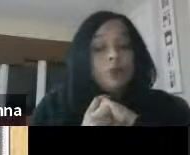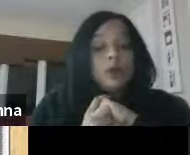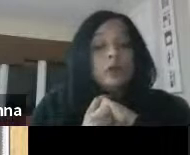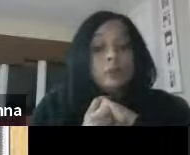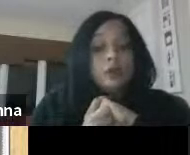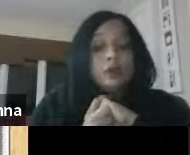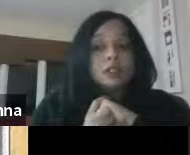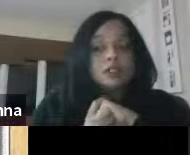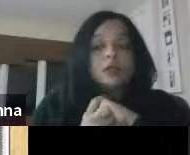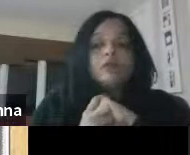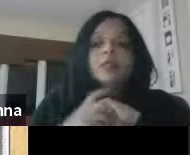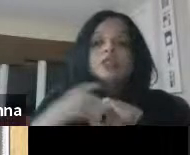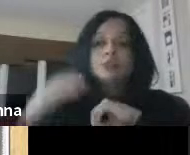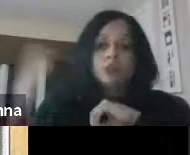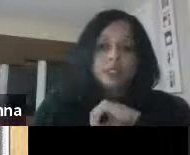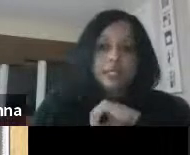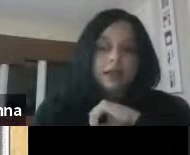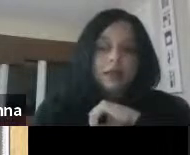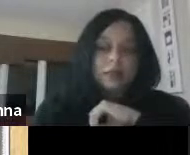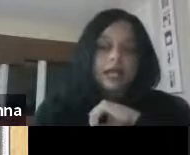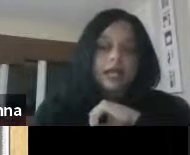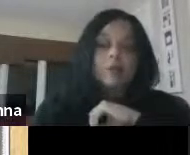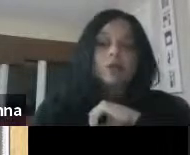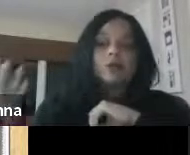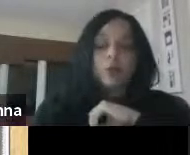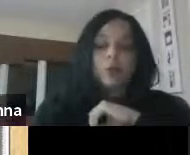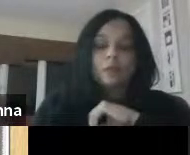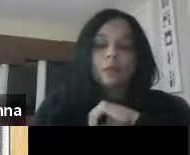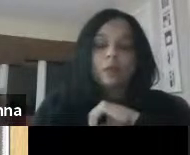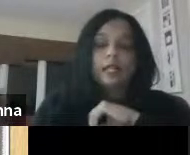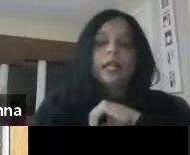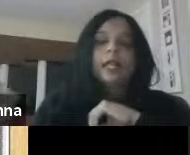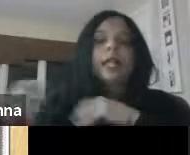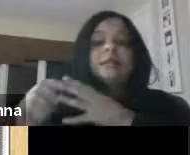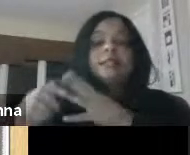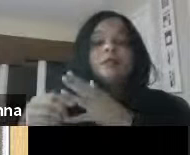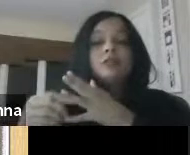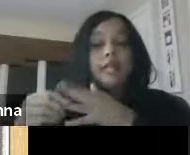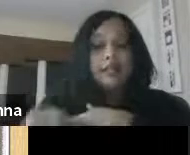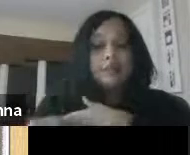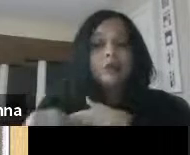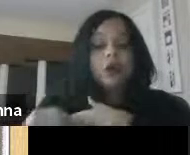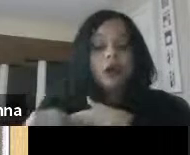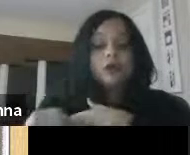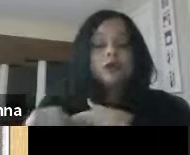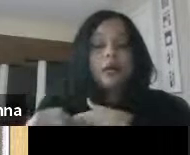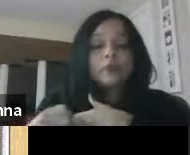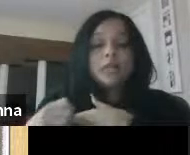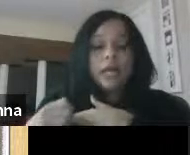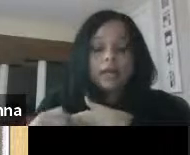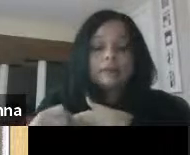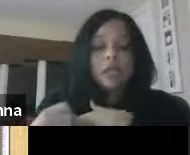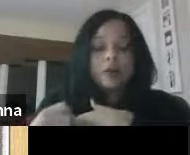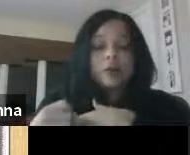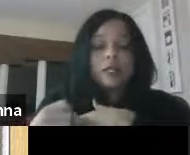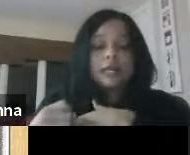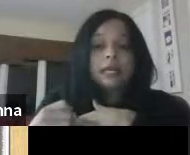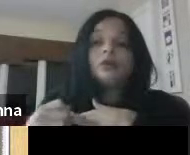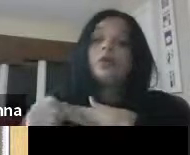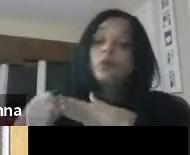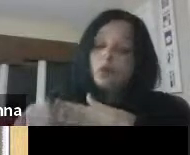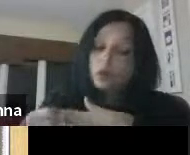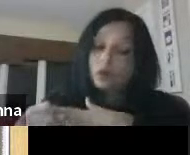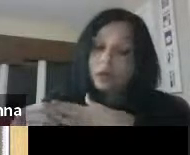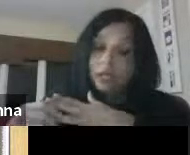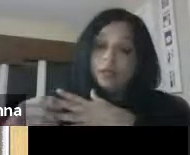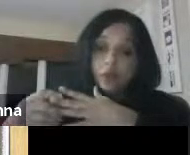from board or books. So information is presented on the blackboard or the whiteboard. And it's either taking them a longer amount of time to copy it